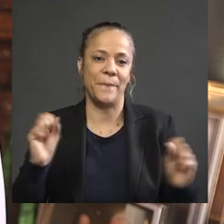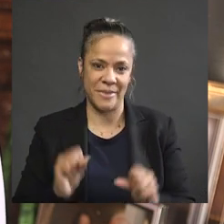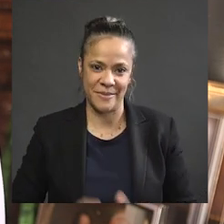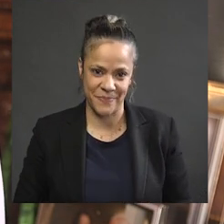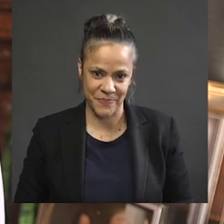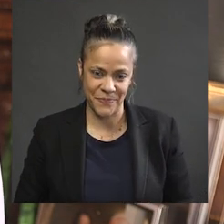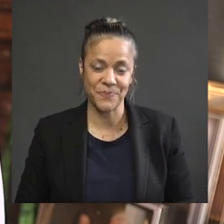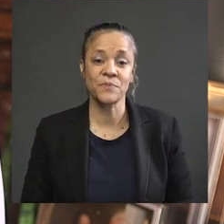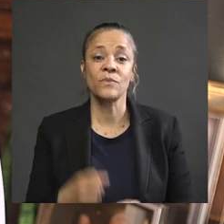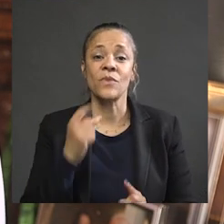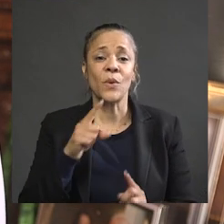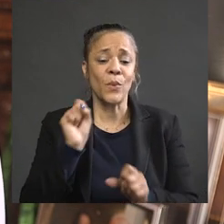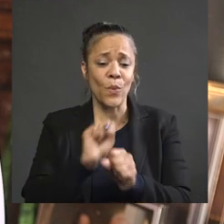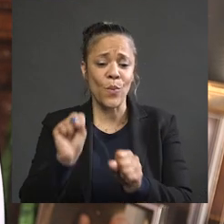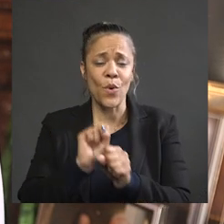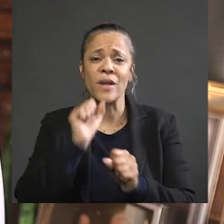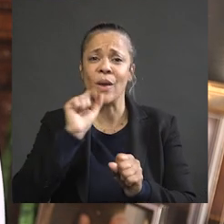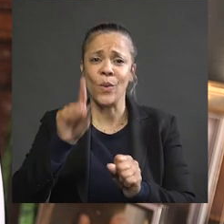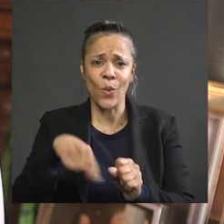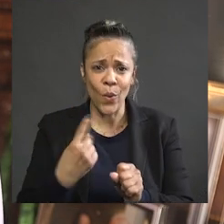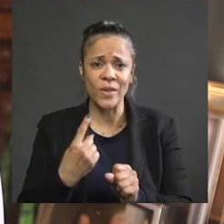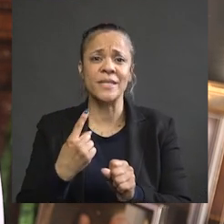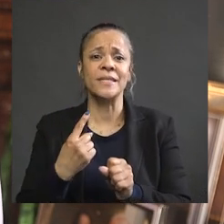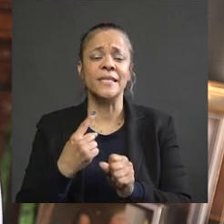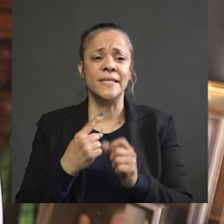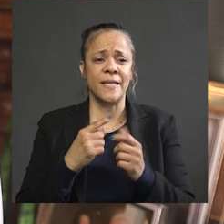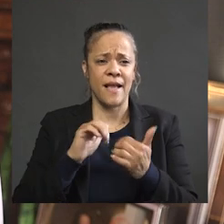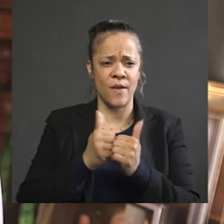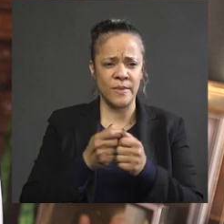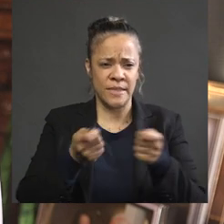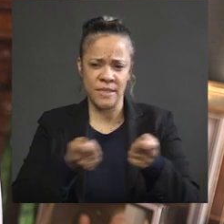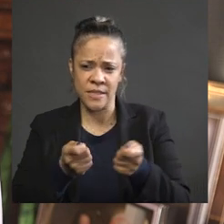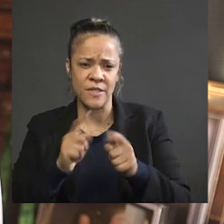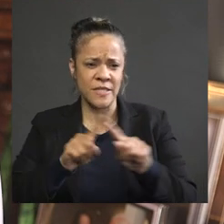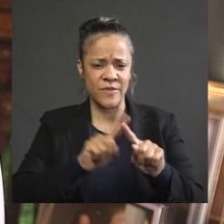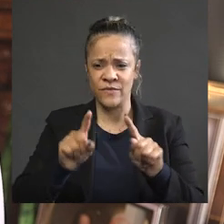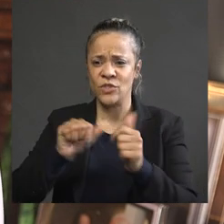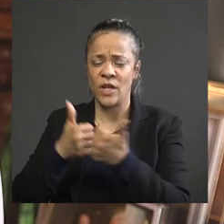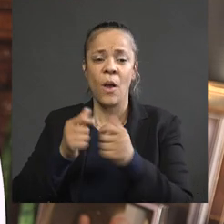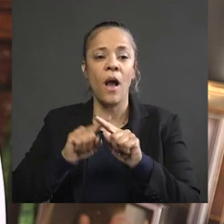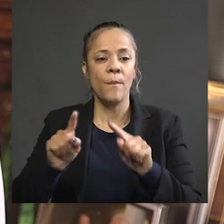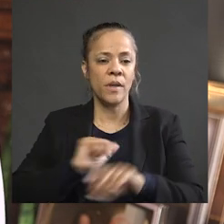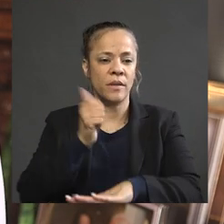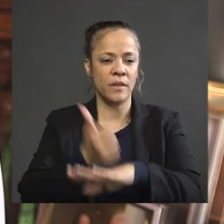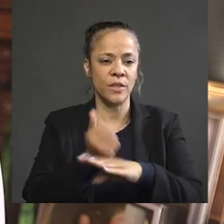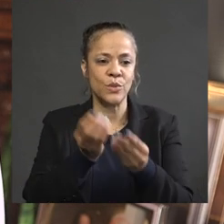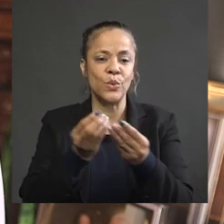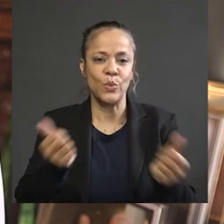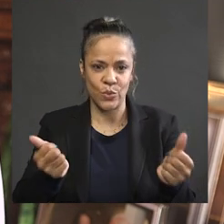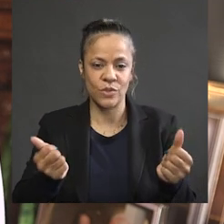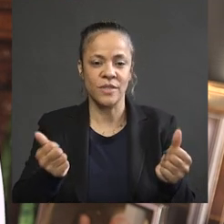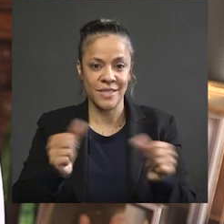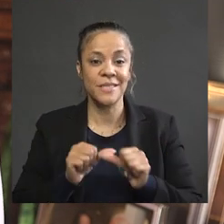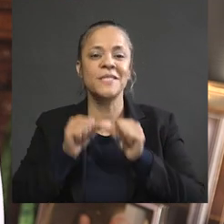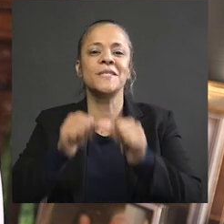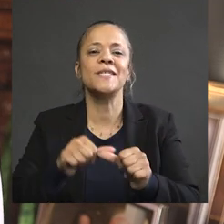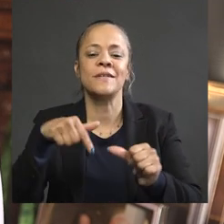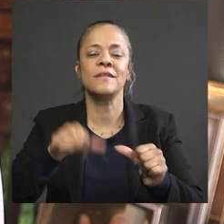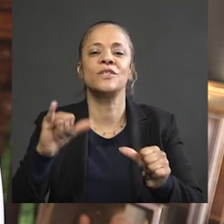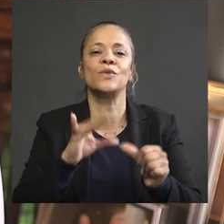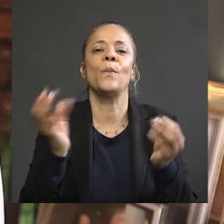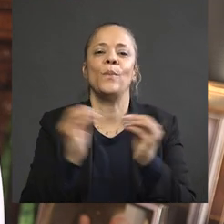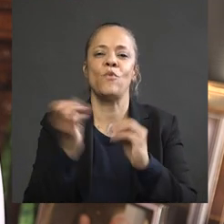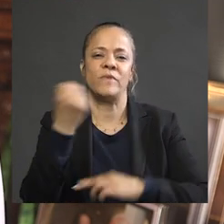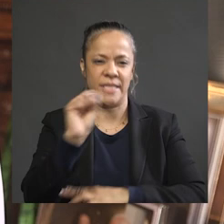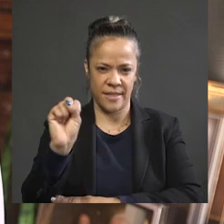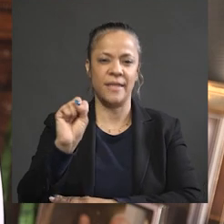truly outstanding. We've worked to not only meet each extraordinary challenge head on, but we've implemented solutions that continue to make our city a